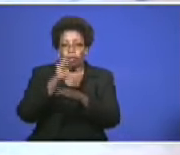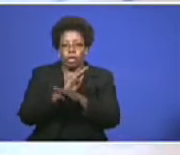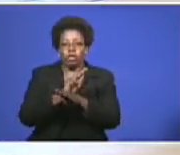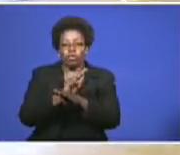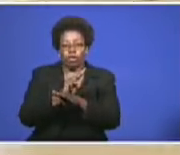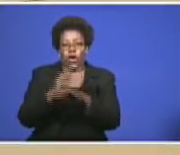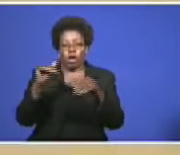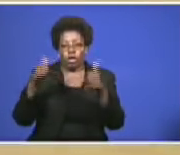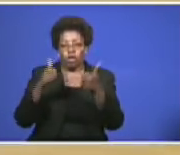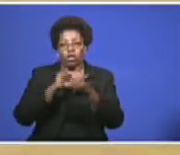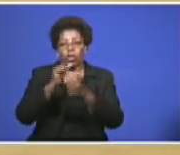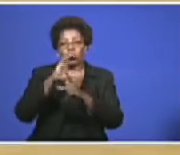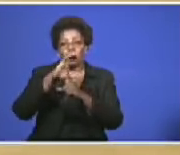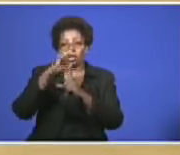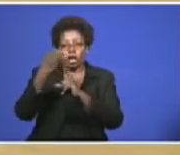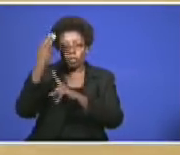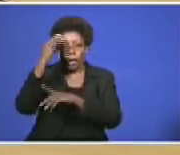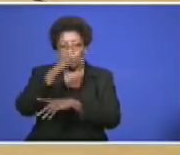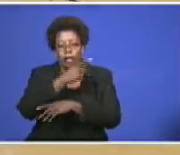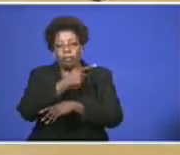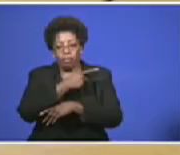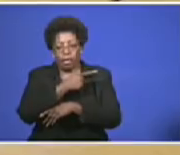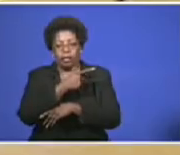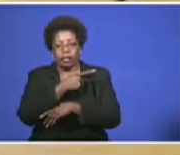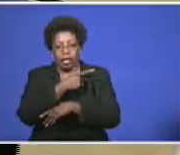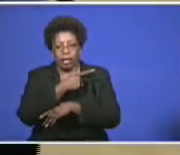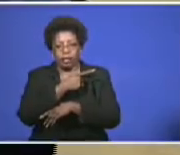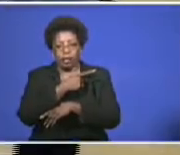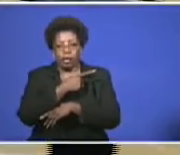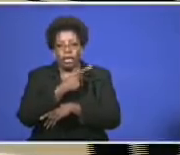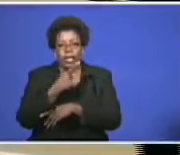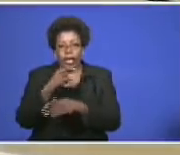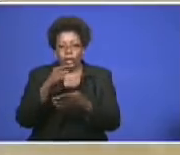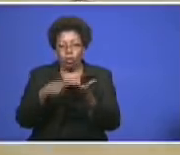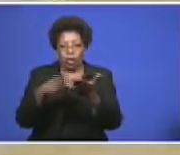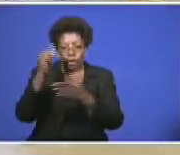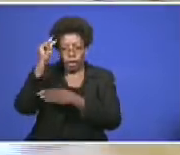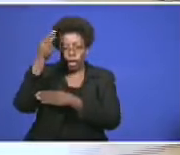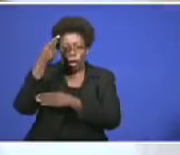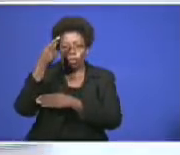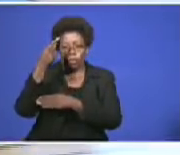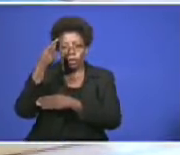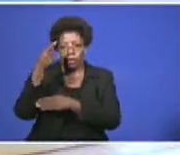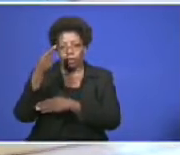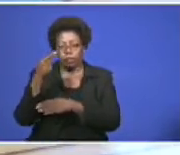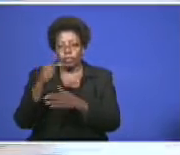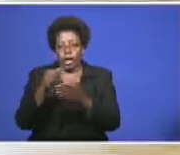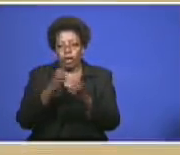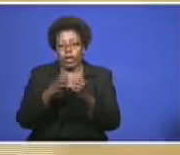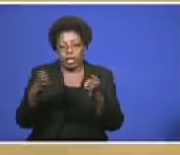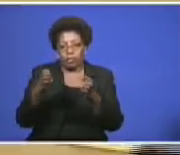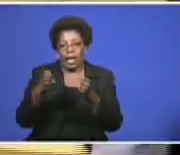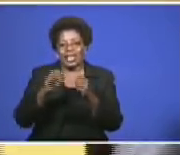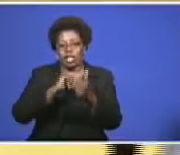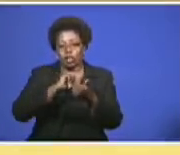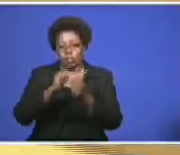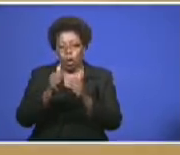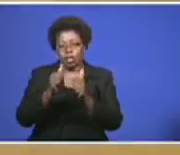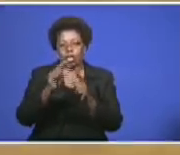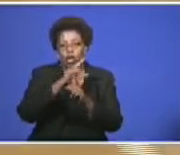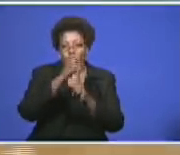Culture, the Honorable Michael Pintard, reiterated the government's position when it comes to expanding sports locally, regionally,